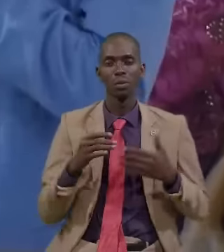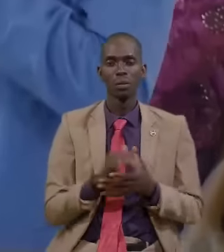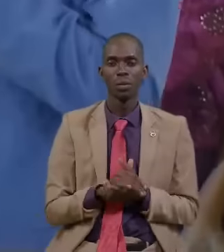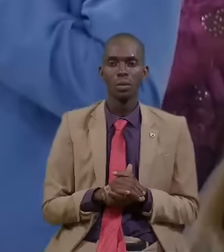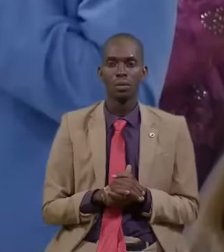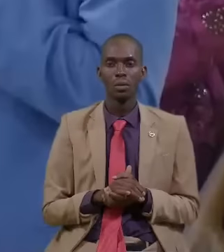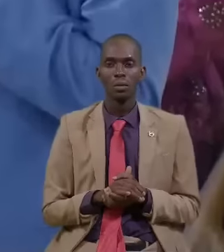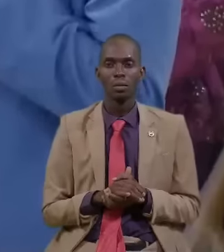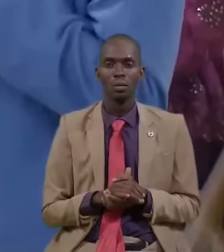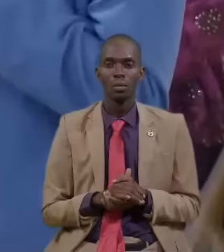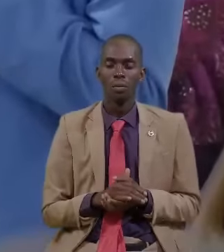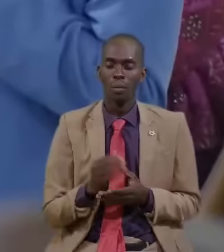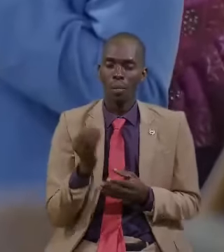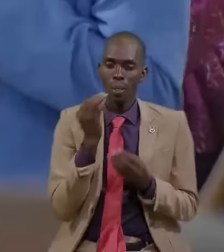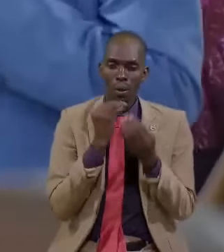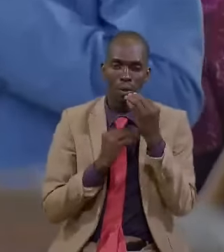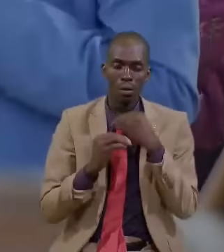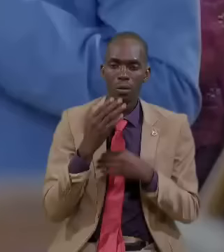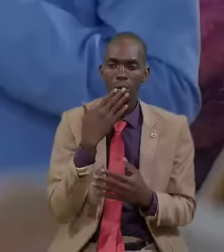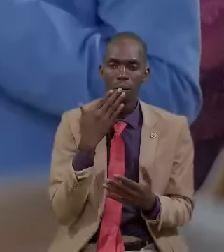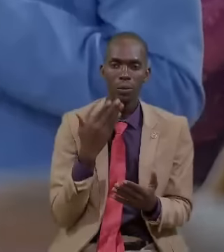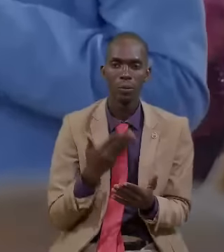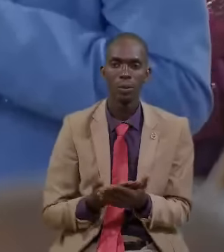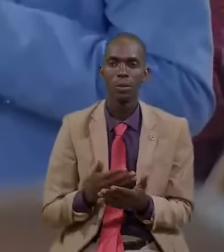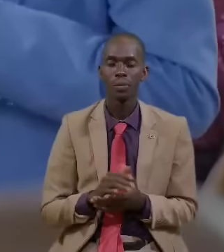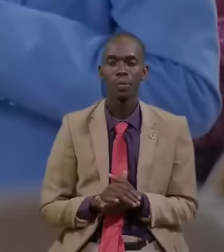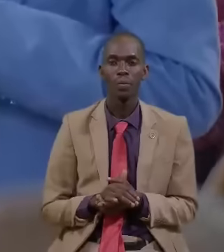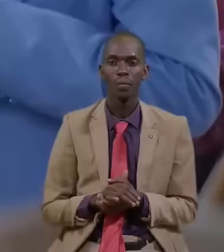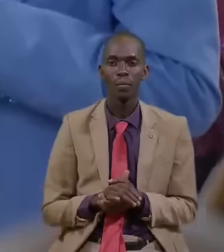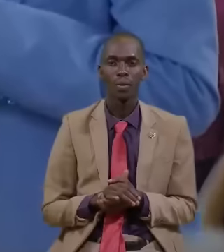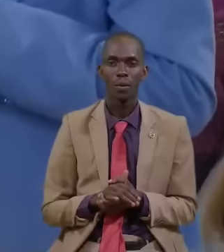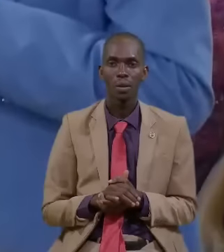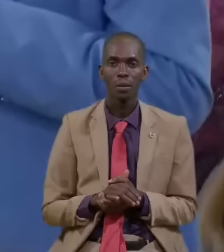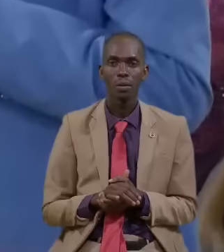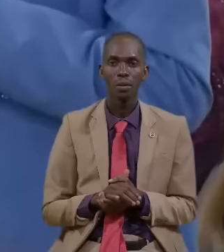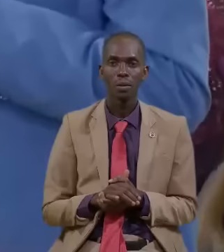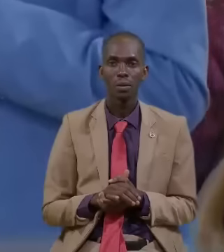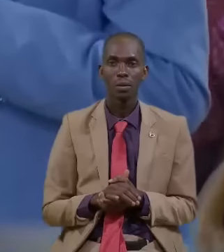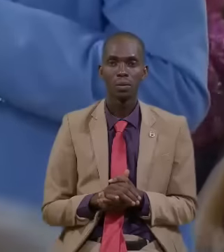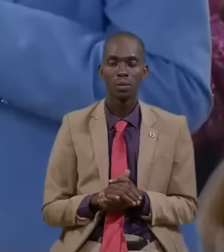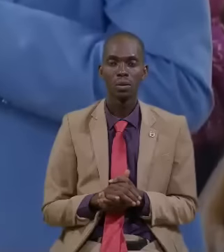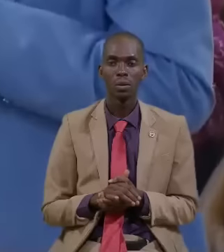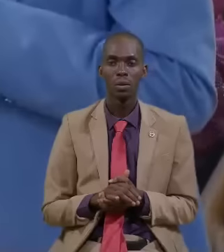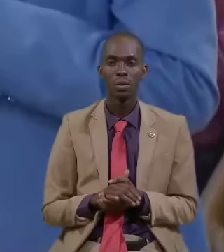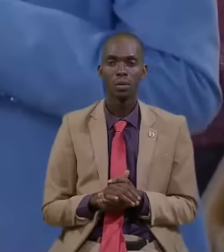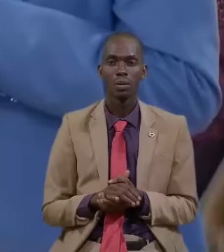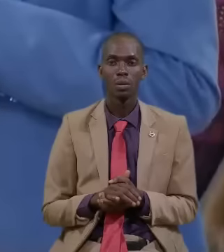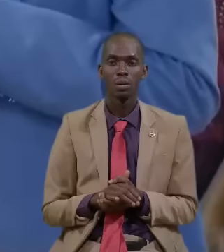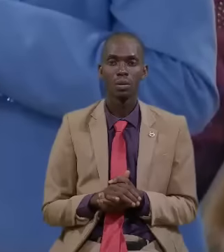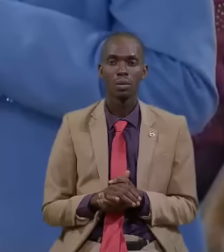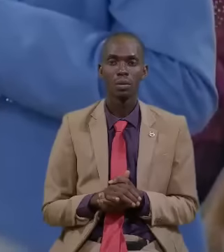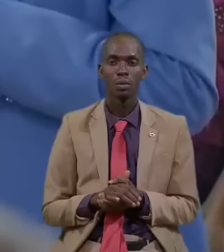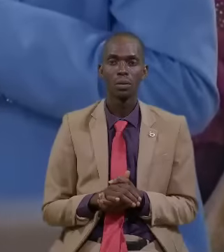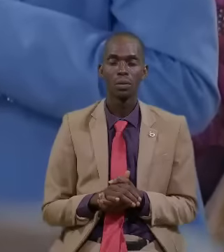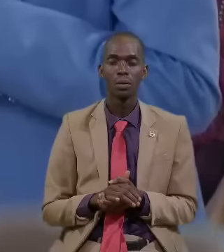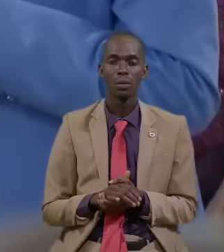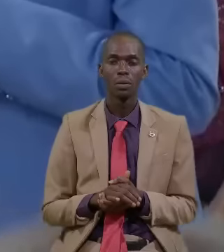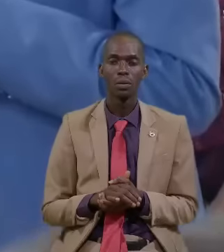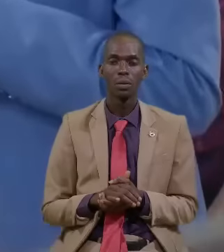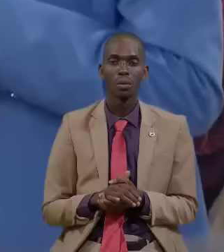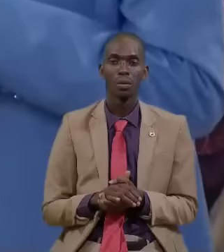Feed well. and vary the spiritual diet.